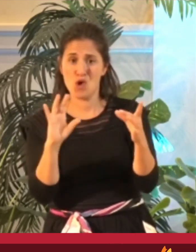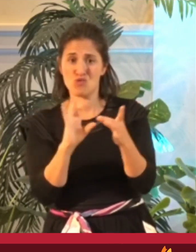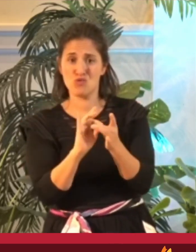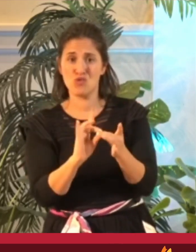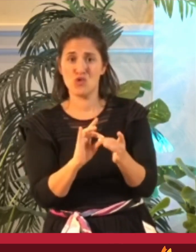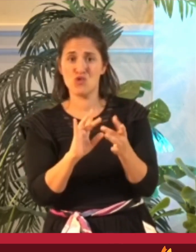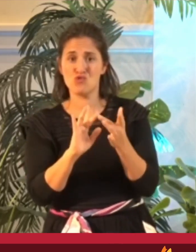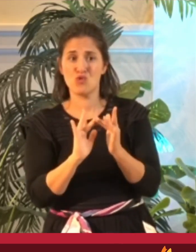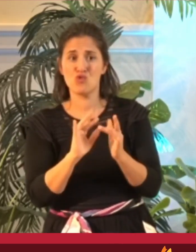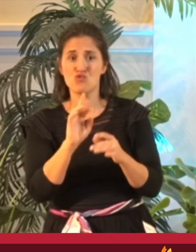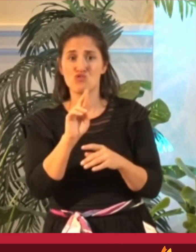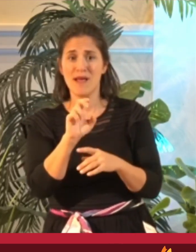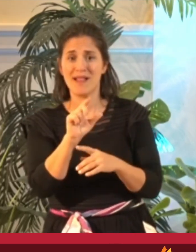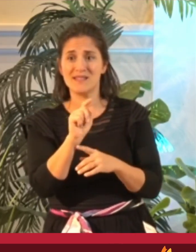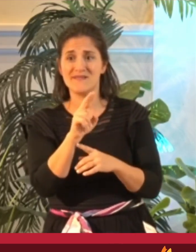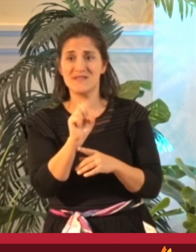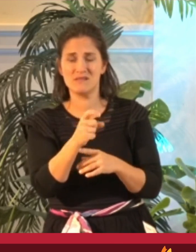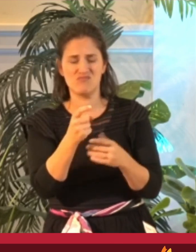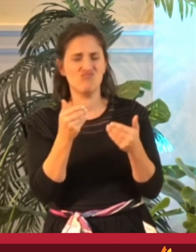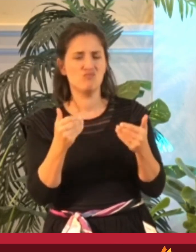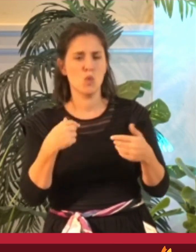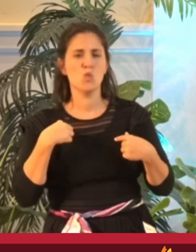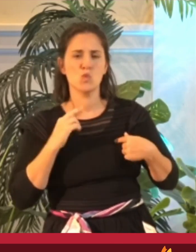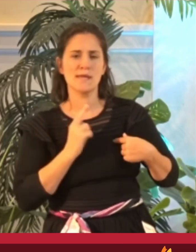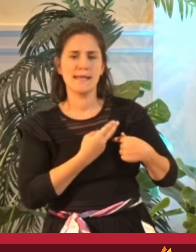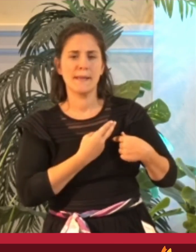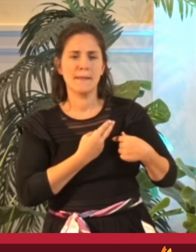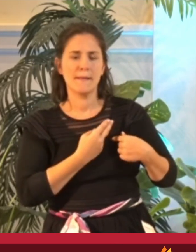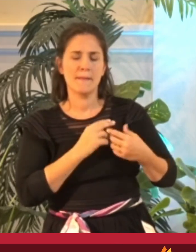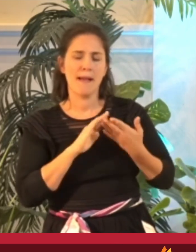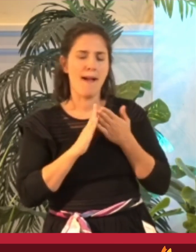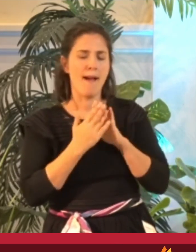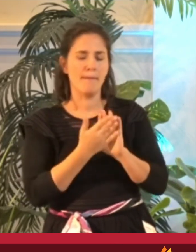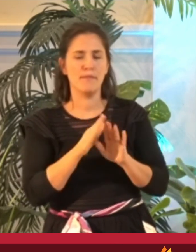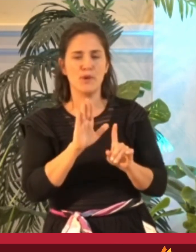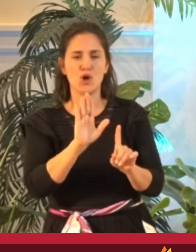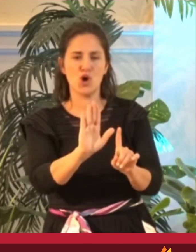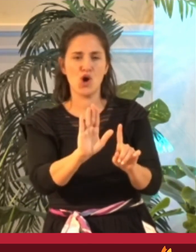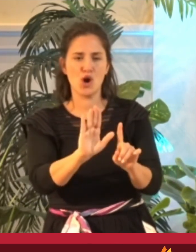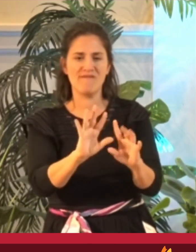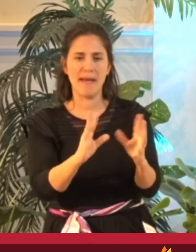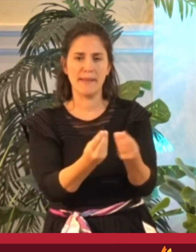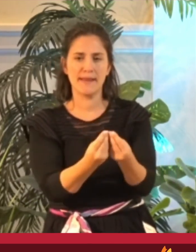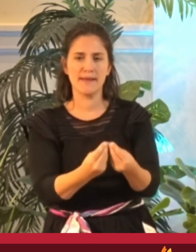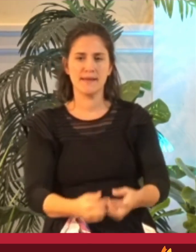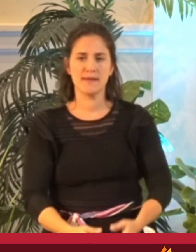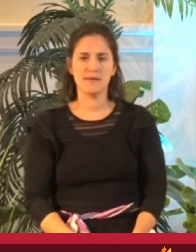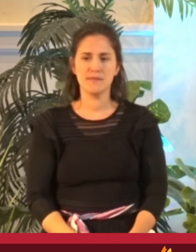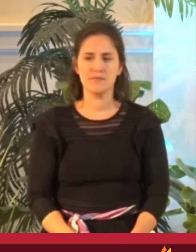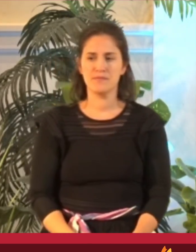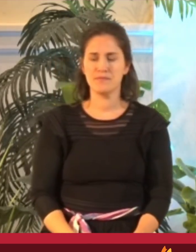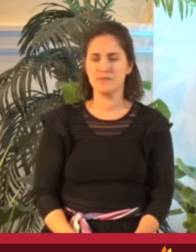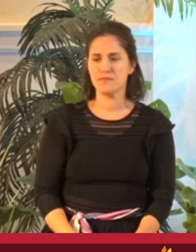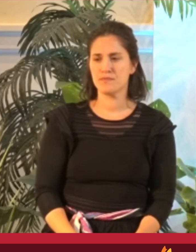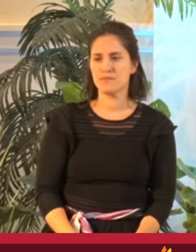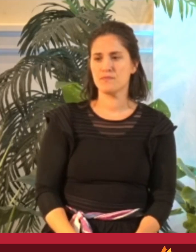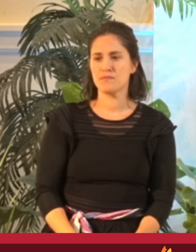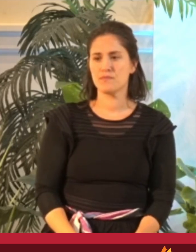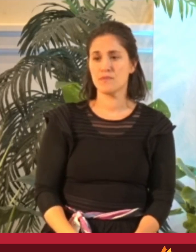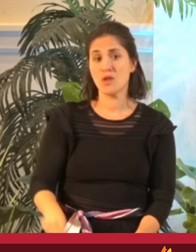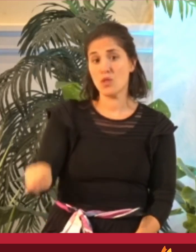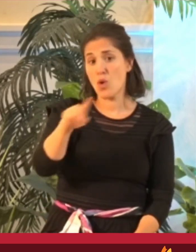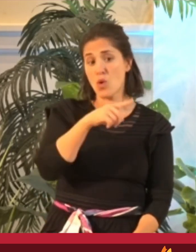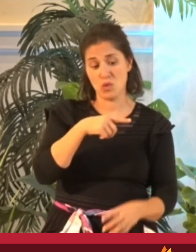the responsibility of community, to see each other and act as family for those who are